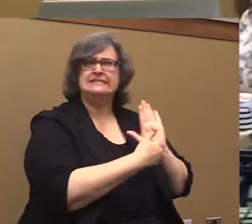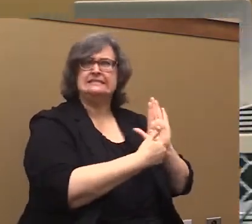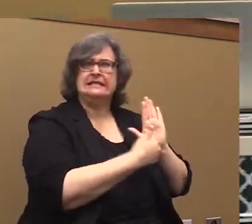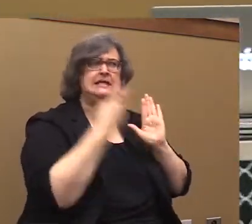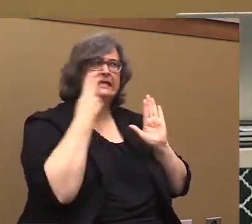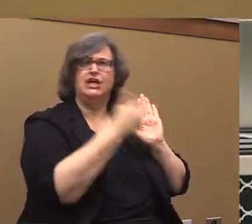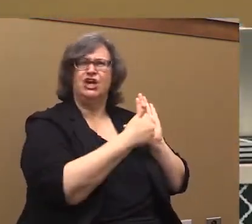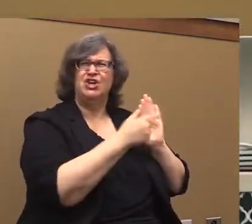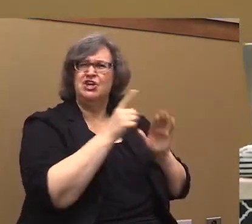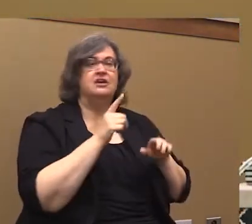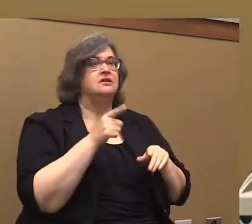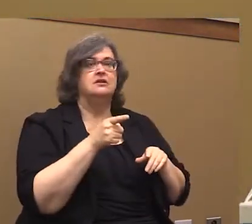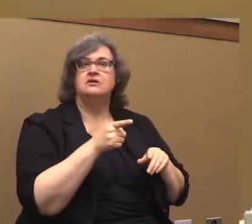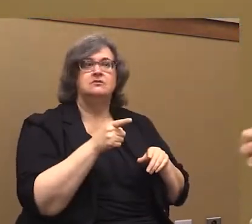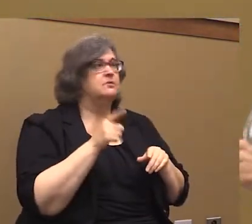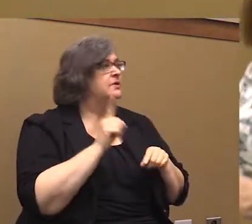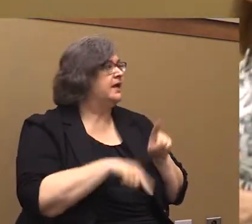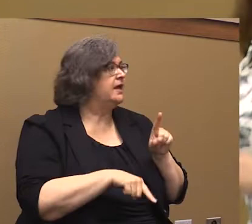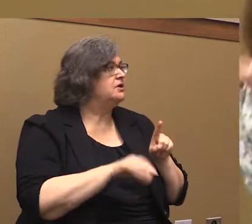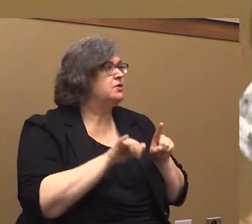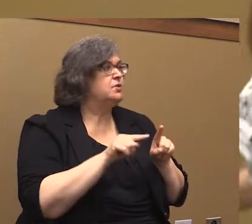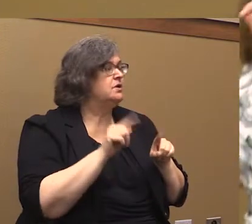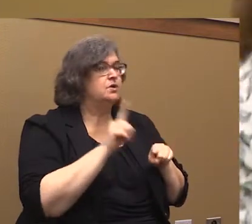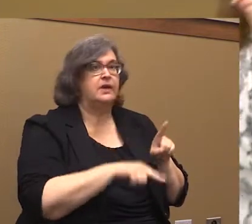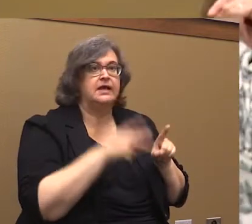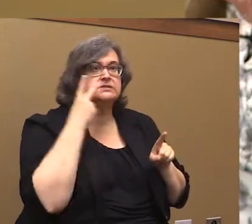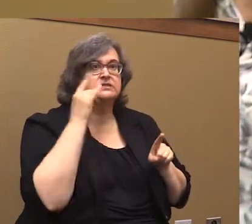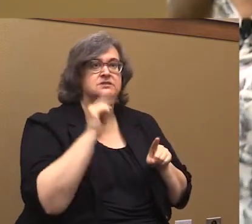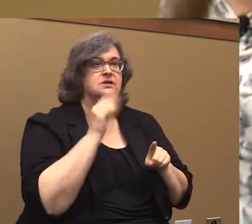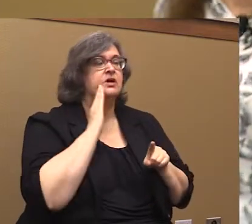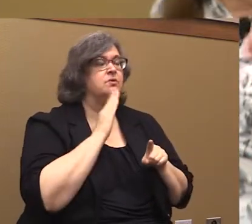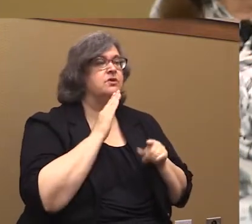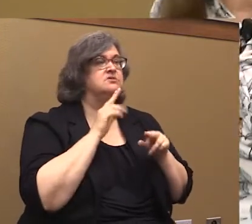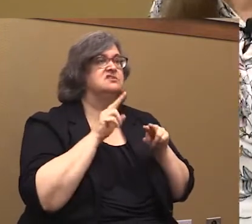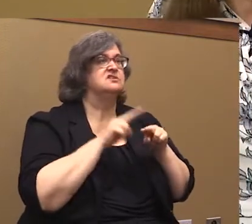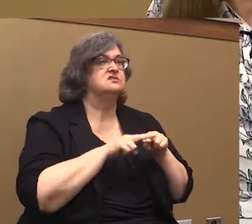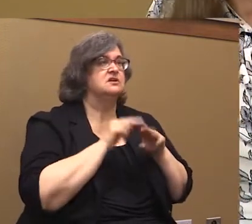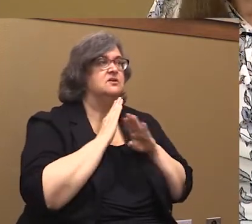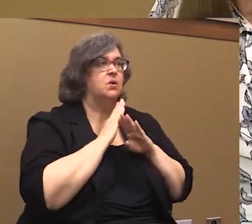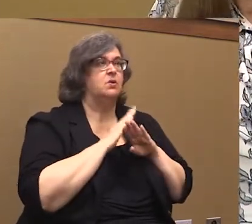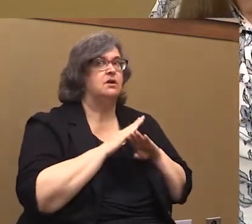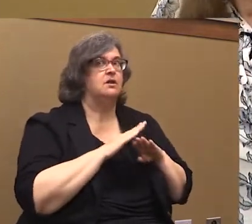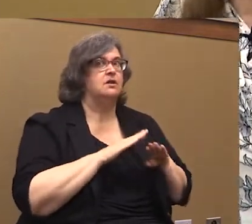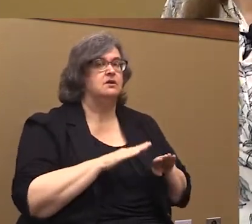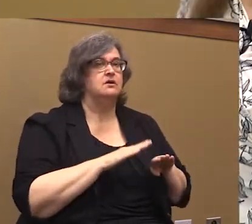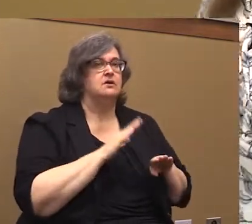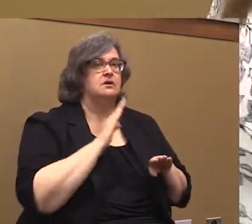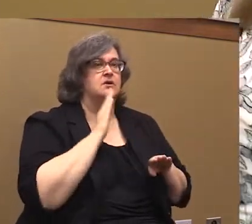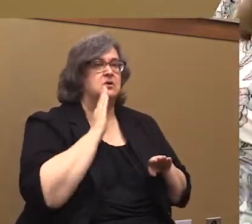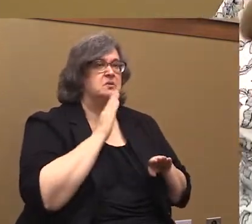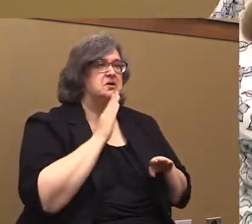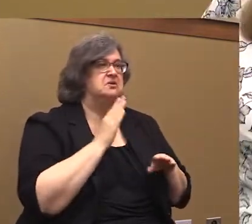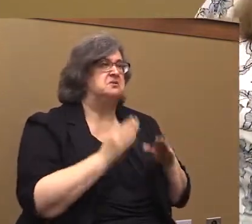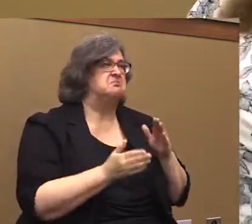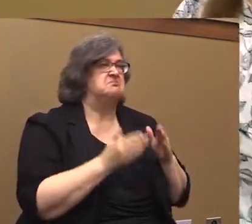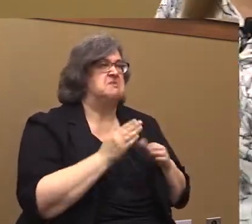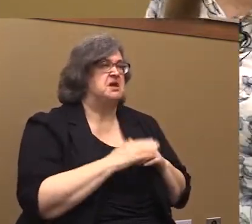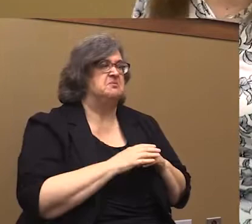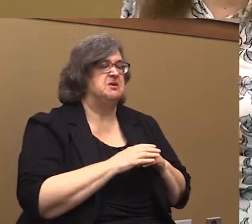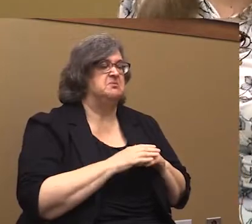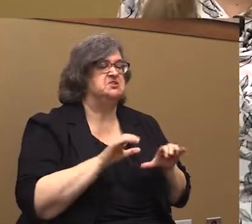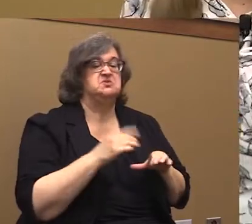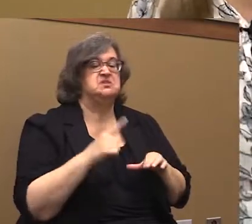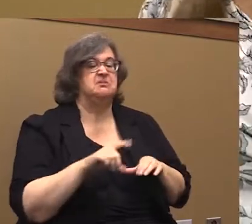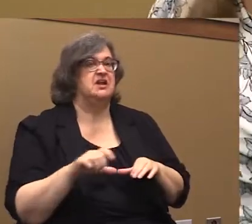it is, and you can't do it? Are you going to sit quietly, or are you going to maybe take